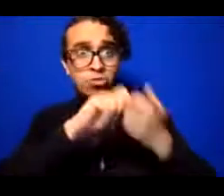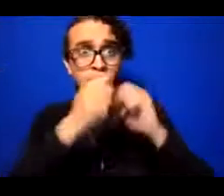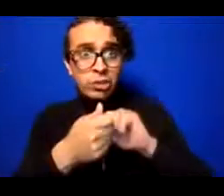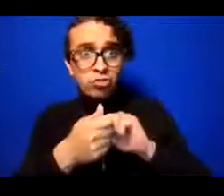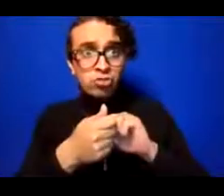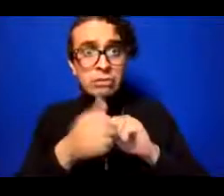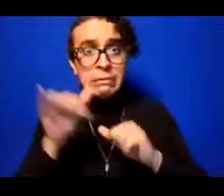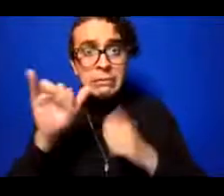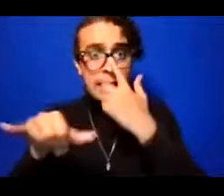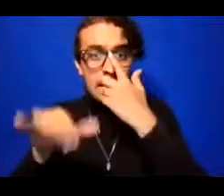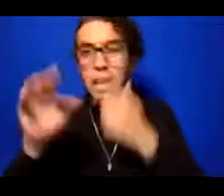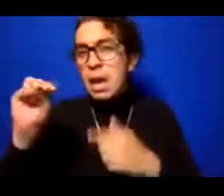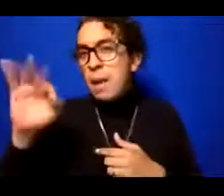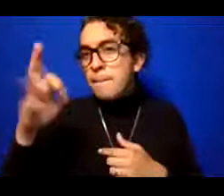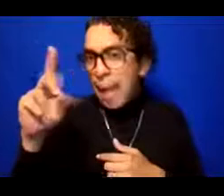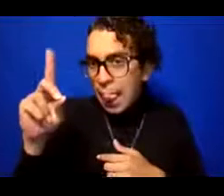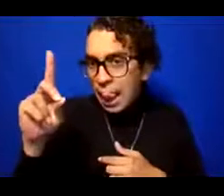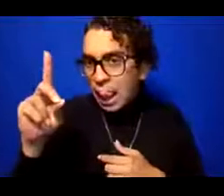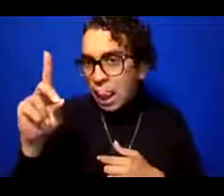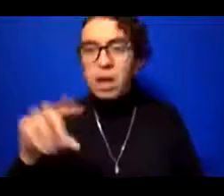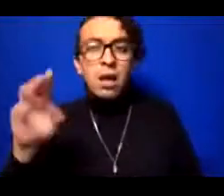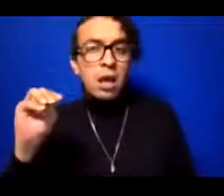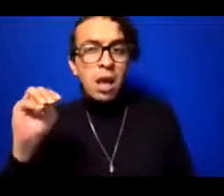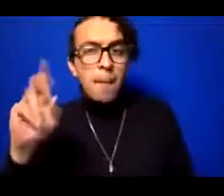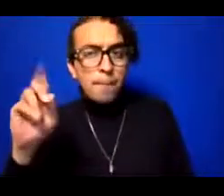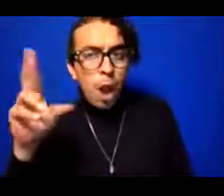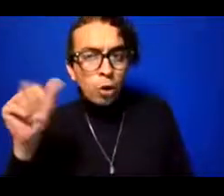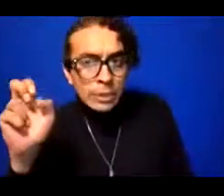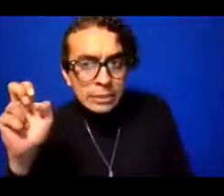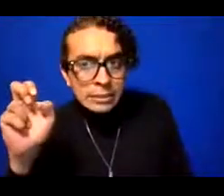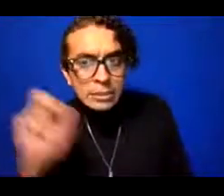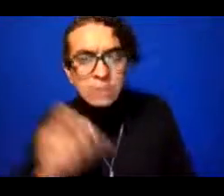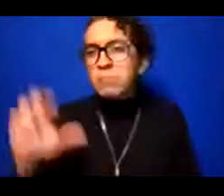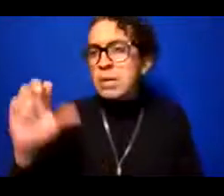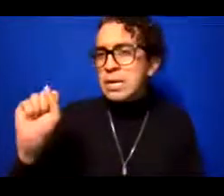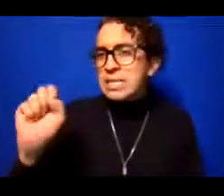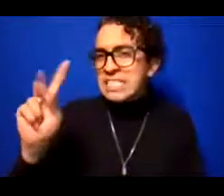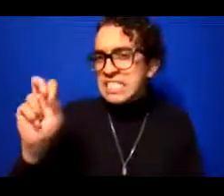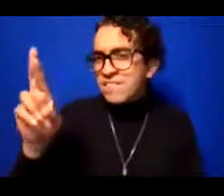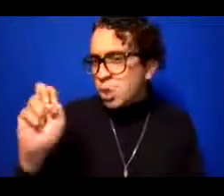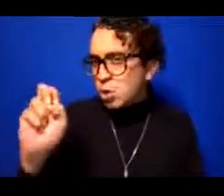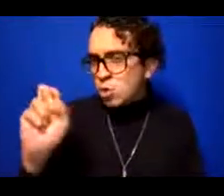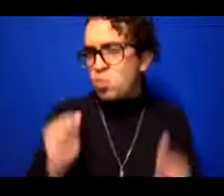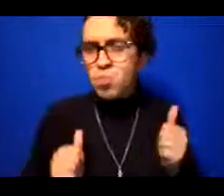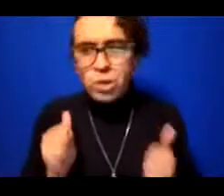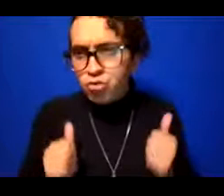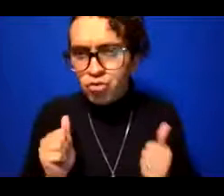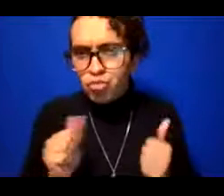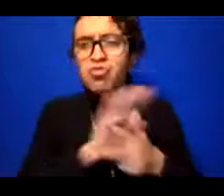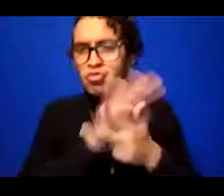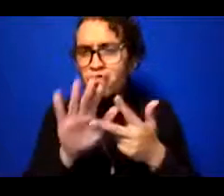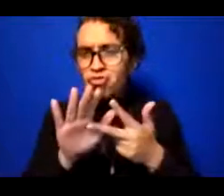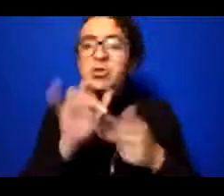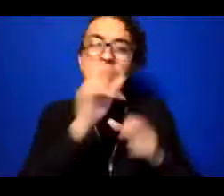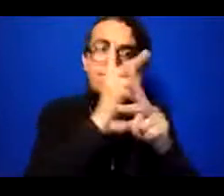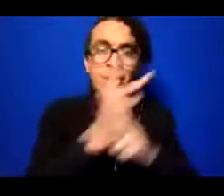behavior, are they mild, moderate, or severe? And that kind of gives us an idea of when we should really start looking at ways to kind of intervene or at least find out